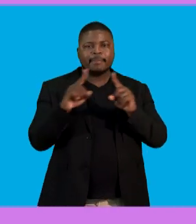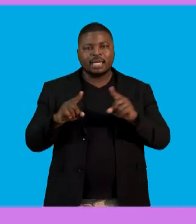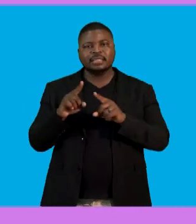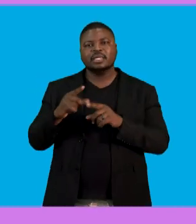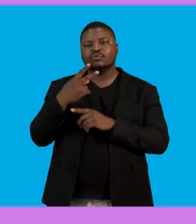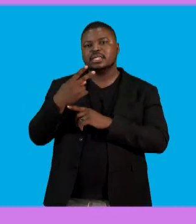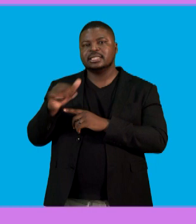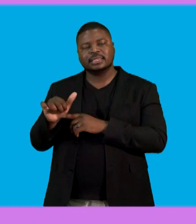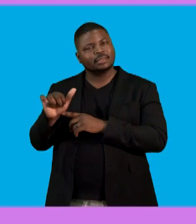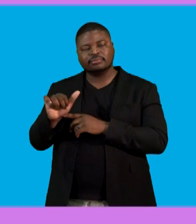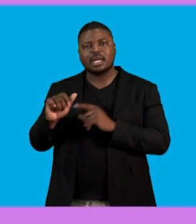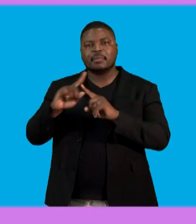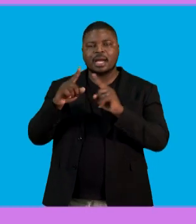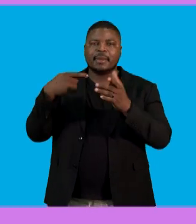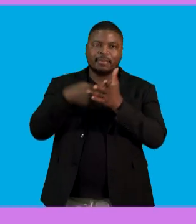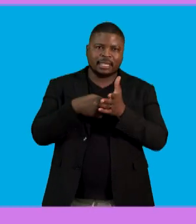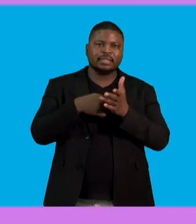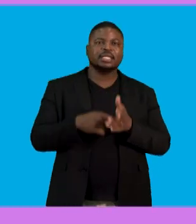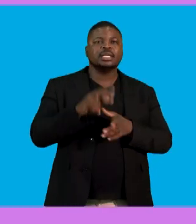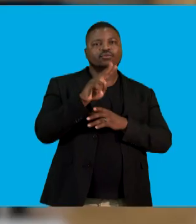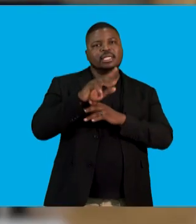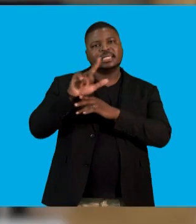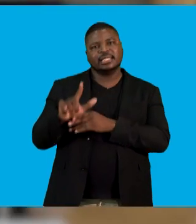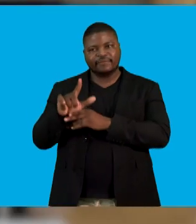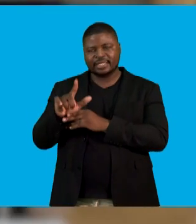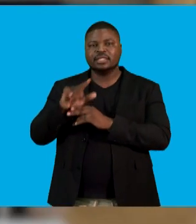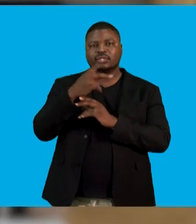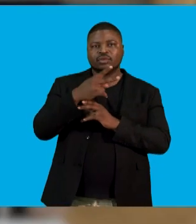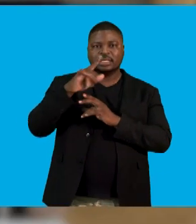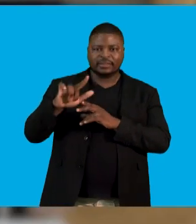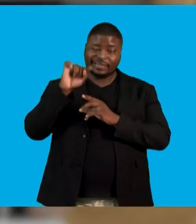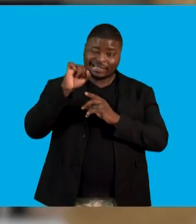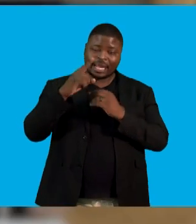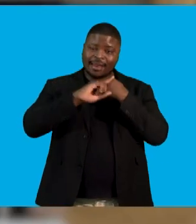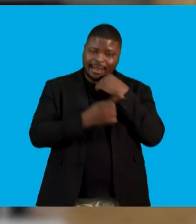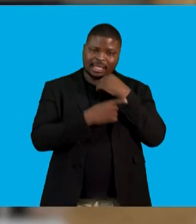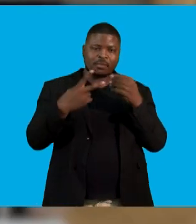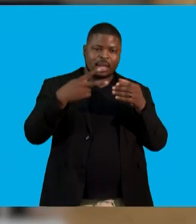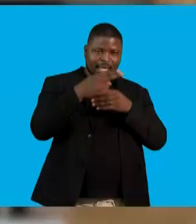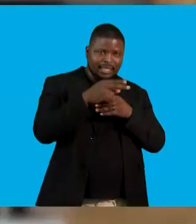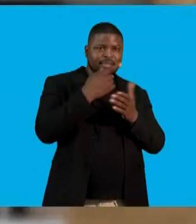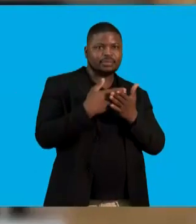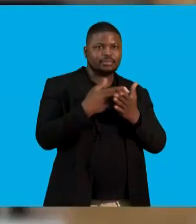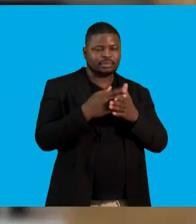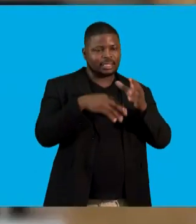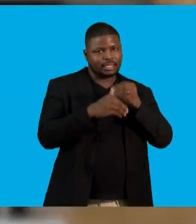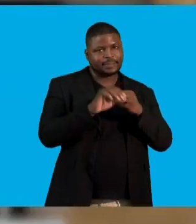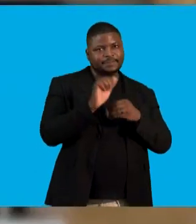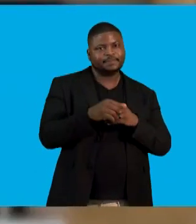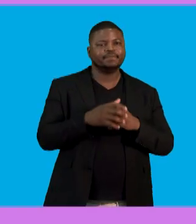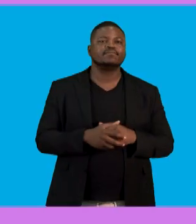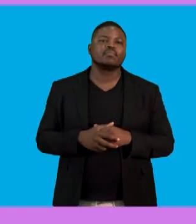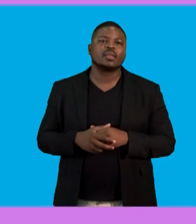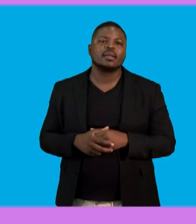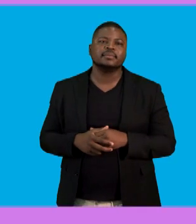short. So you have to buy 27. The 27th one will be cut, and then there will be a piece of tile that will be left behind. So